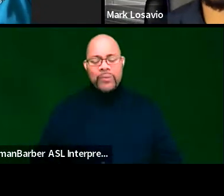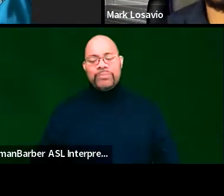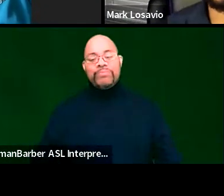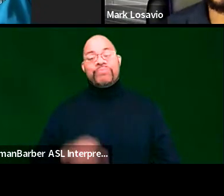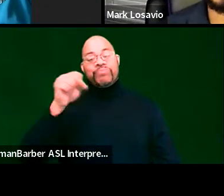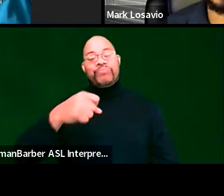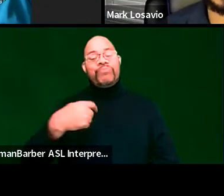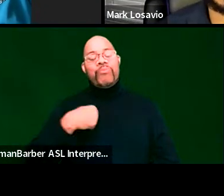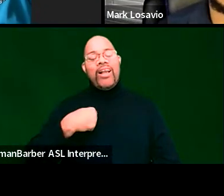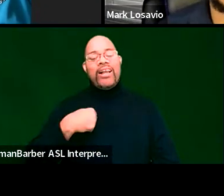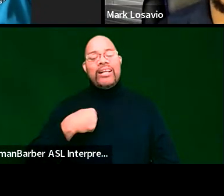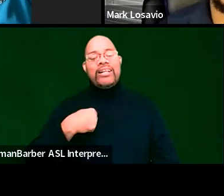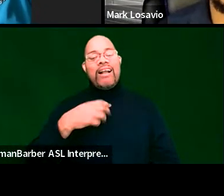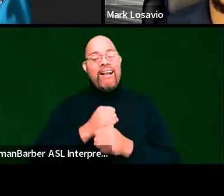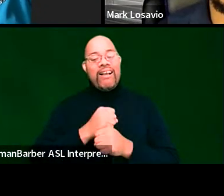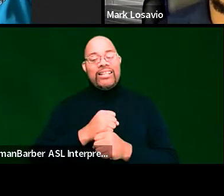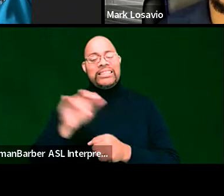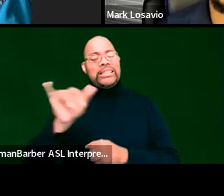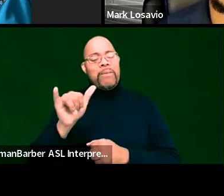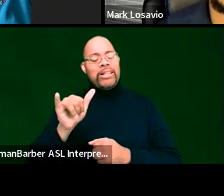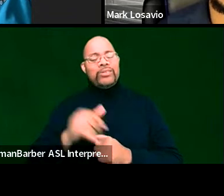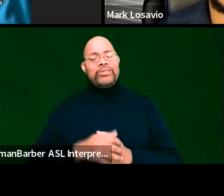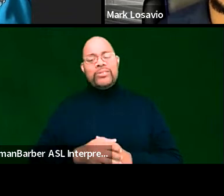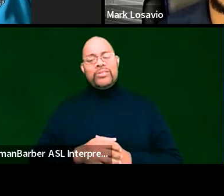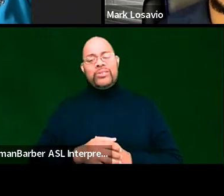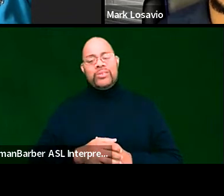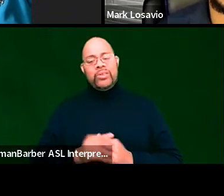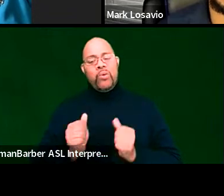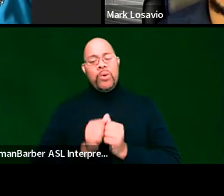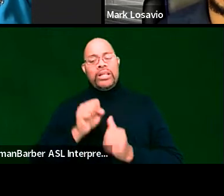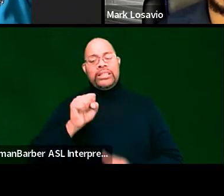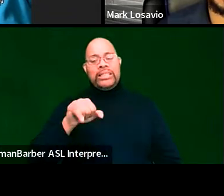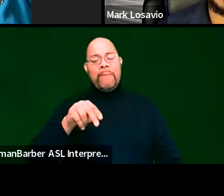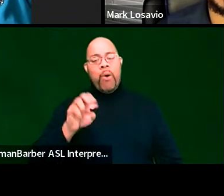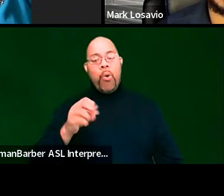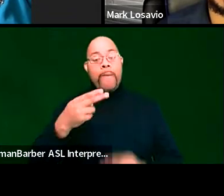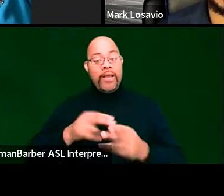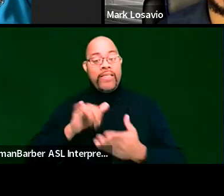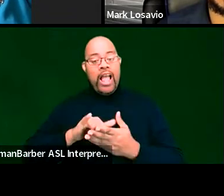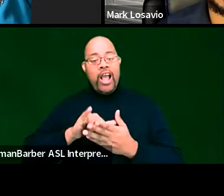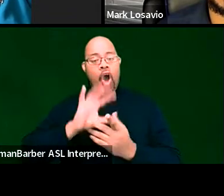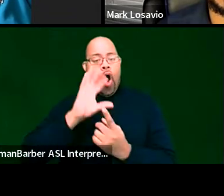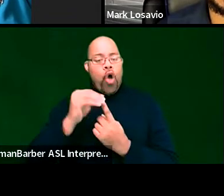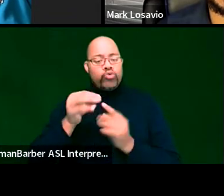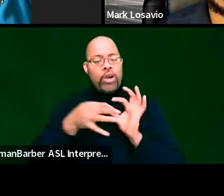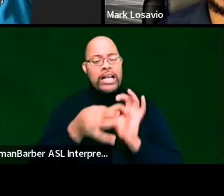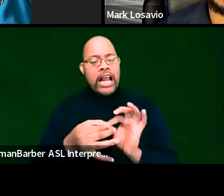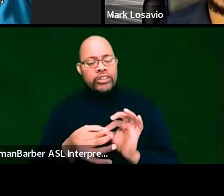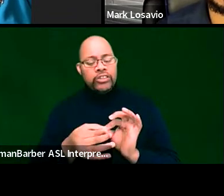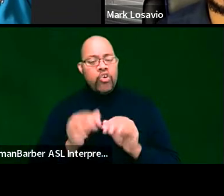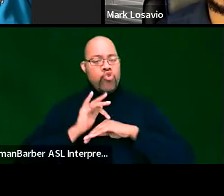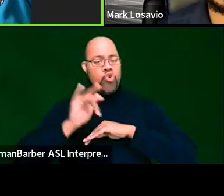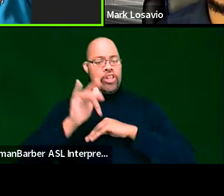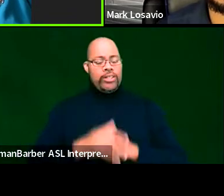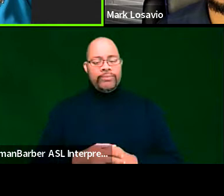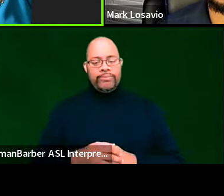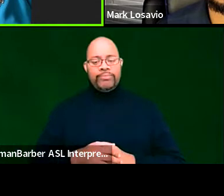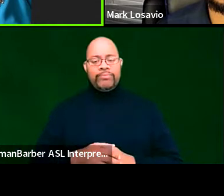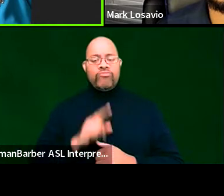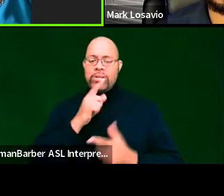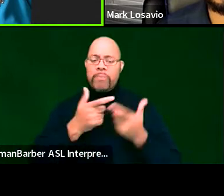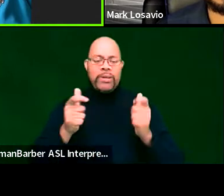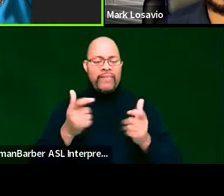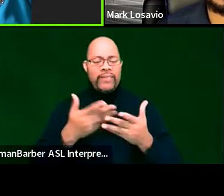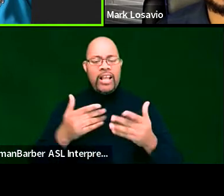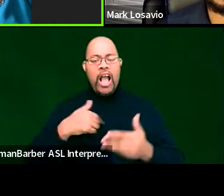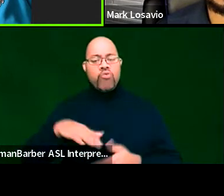Yeah, I got a lot of similarities with what Symone mentioned, that cultural connectivity early on is such a big